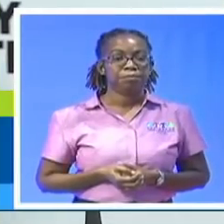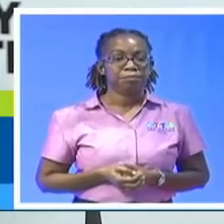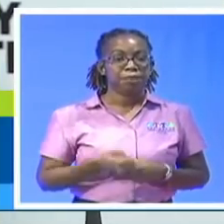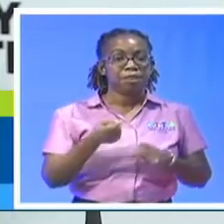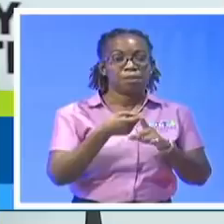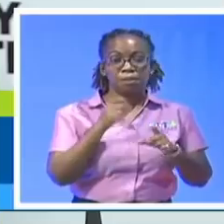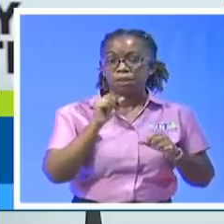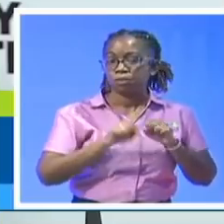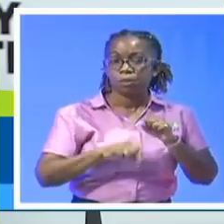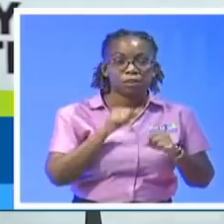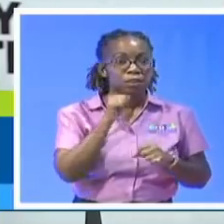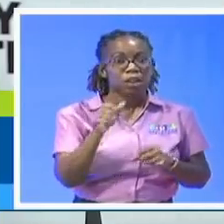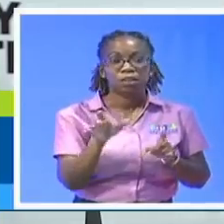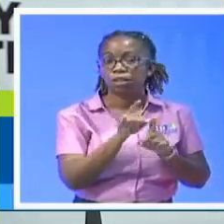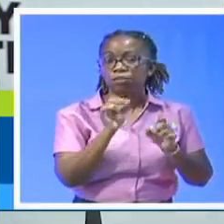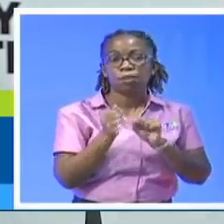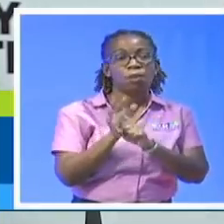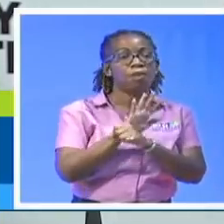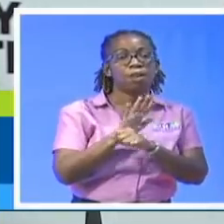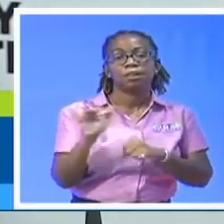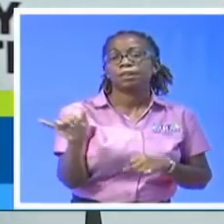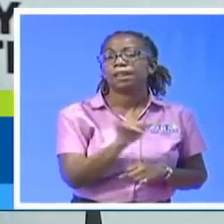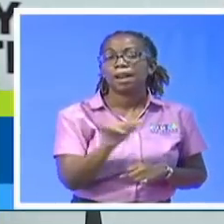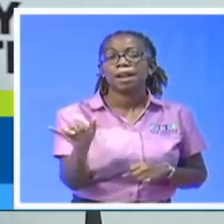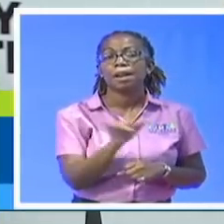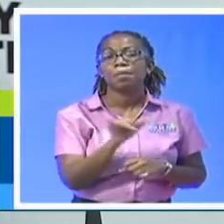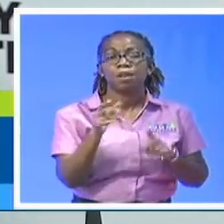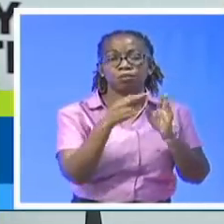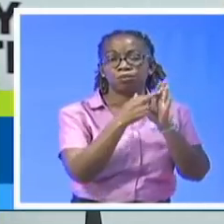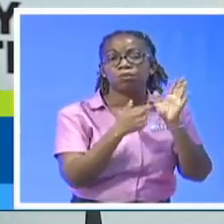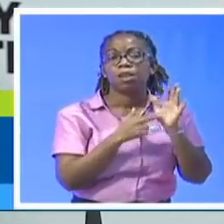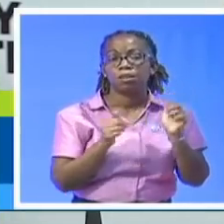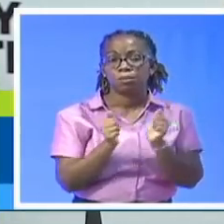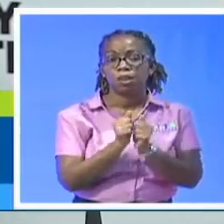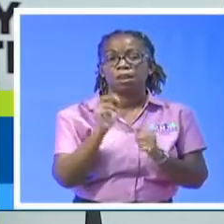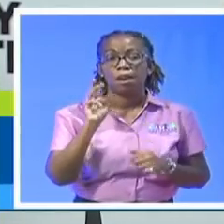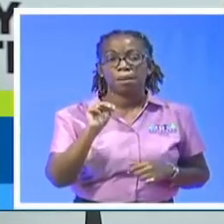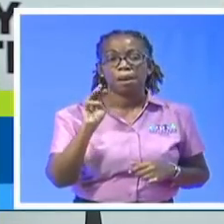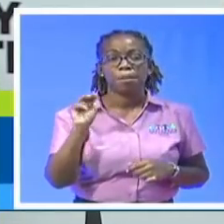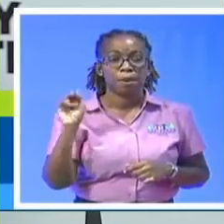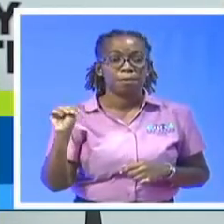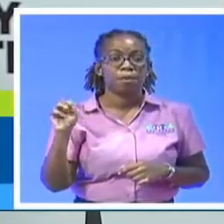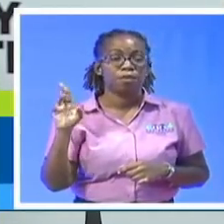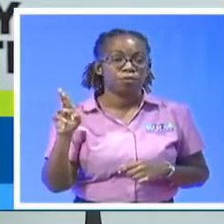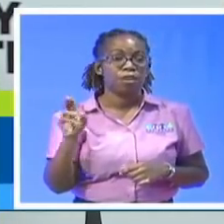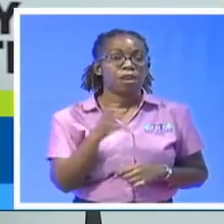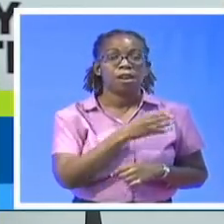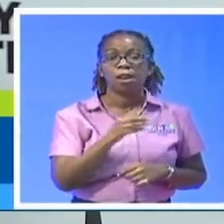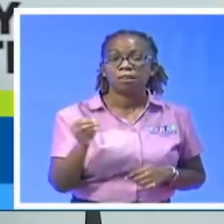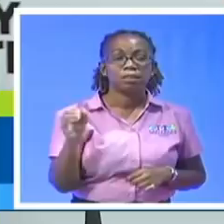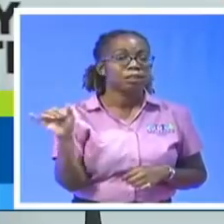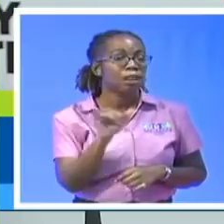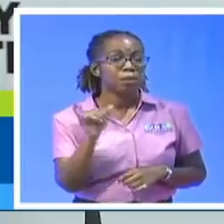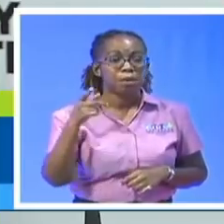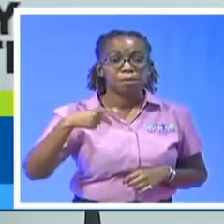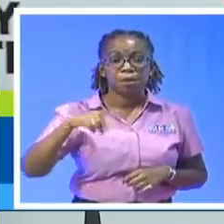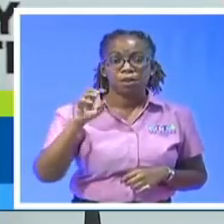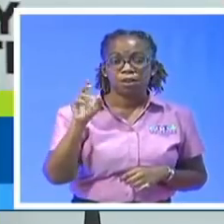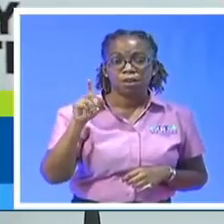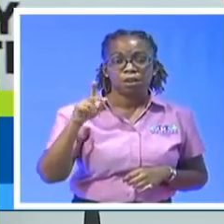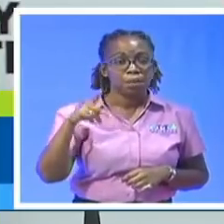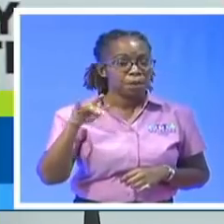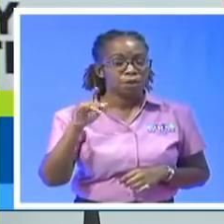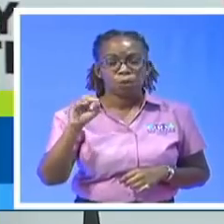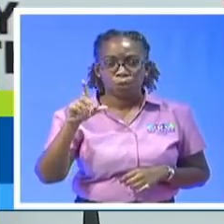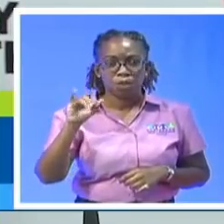COVID. It's the same principle for MMR, it's the same principle for polio, it's the same principle for vaccination